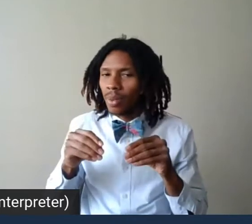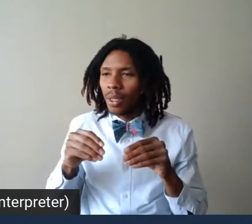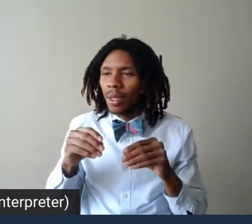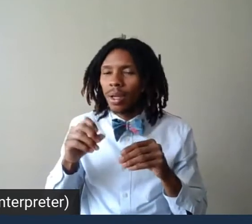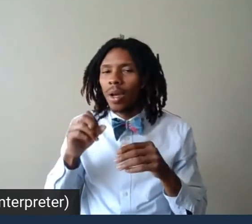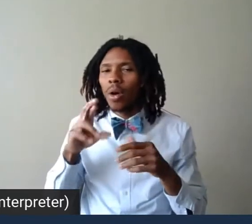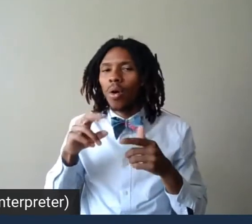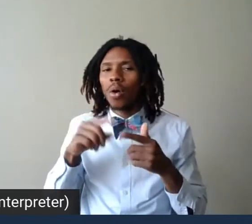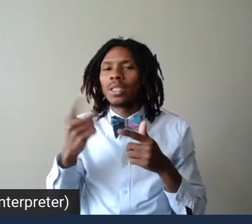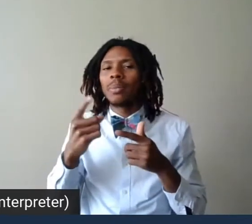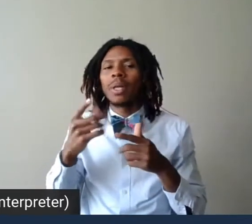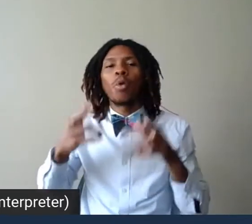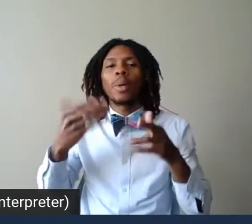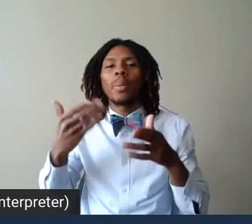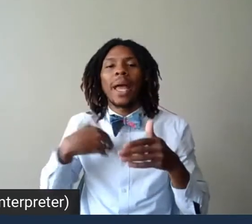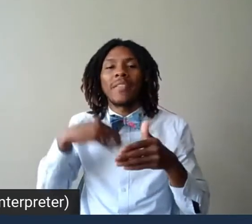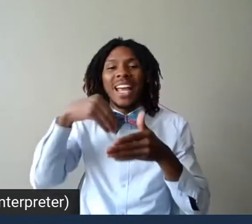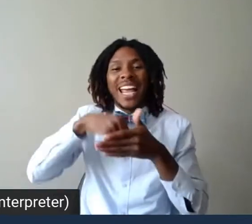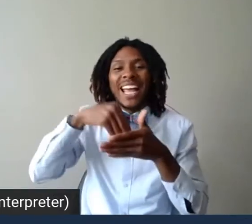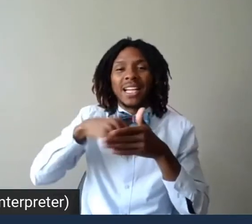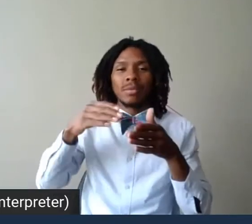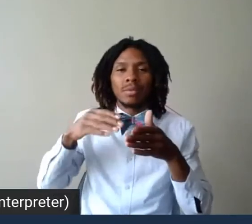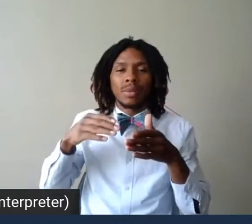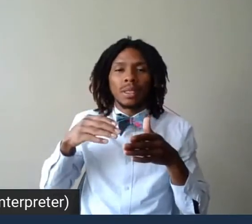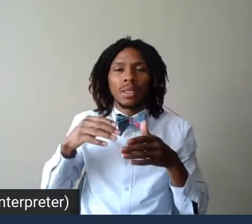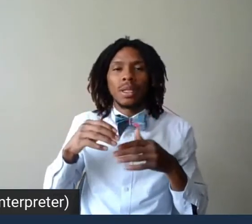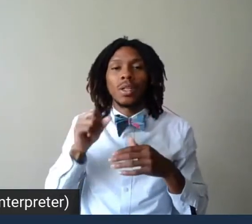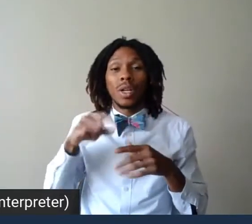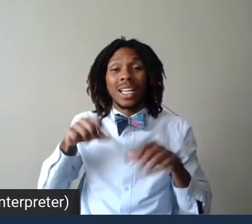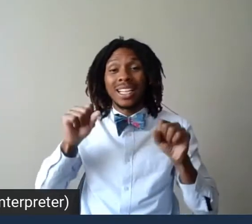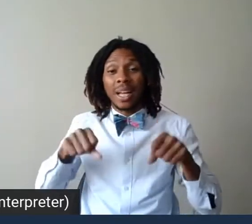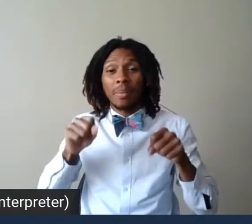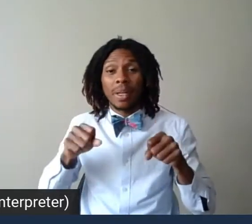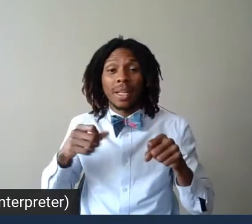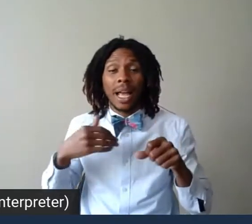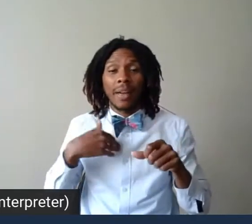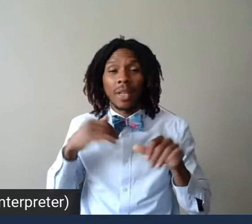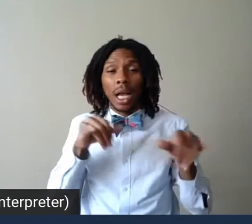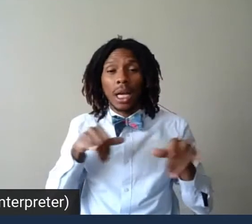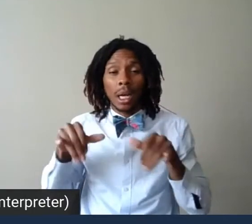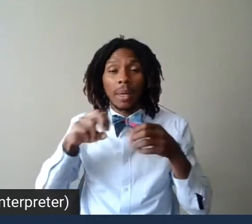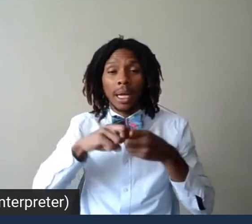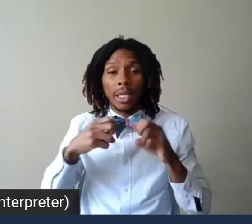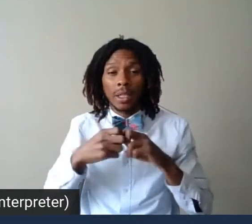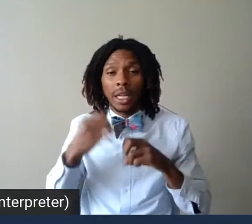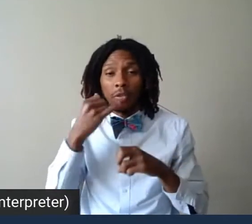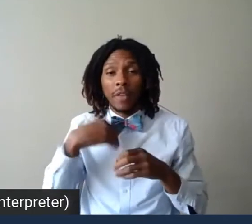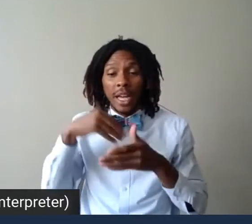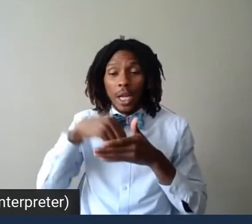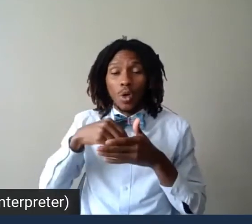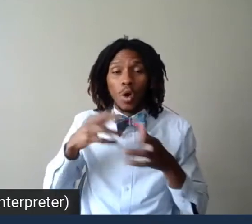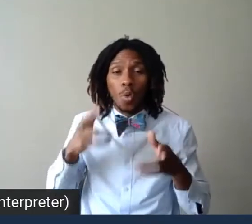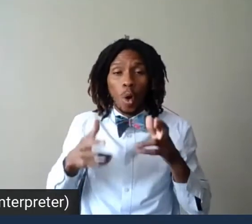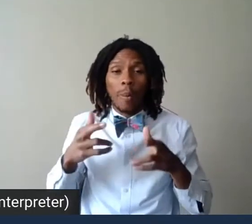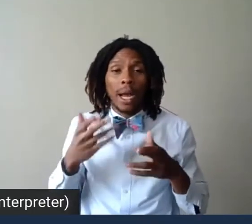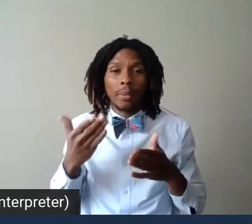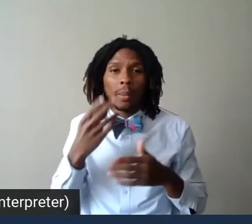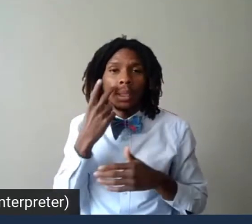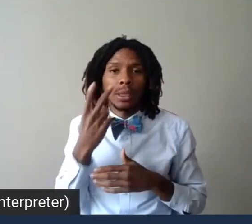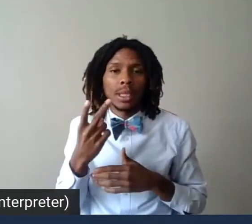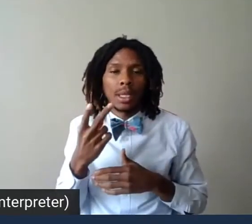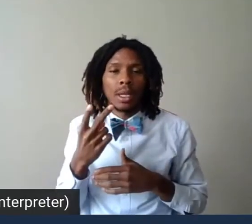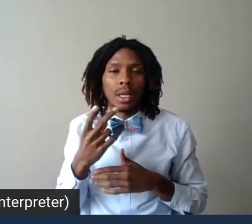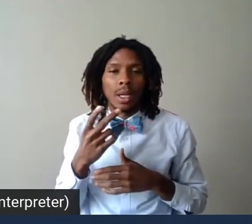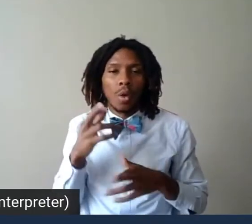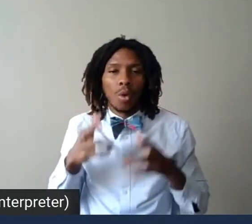have indoors. So with this ability, some of the common issues that if you've got an indoor robot, you might have seen, the robot